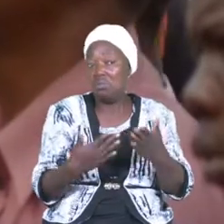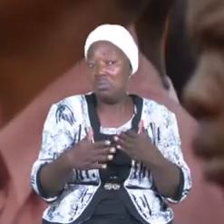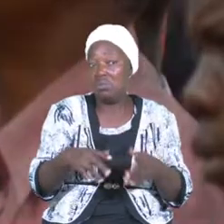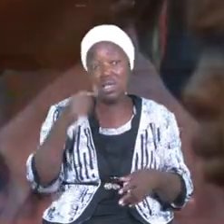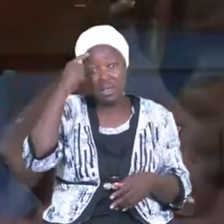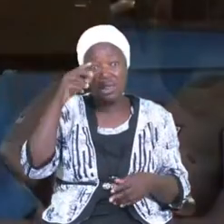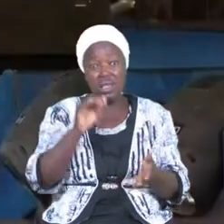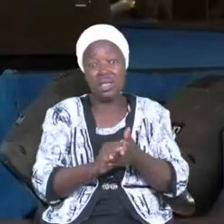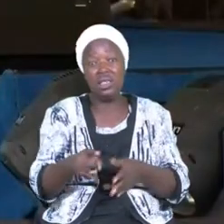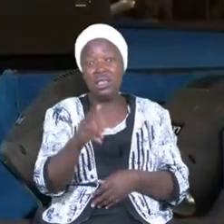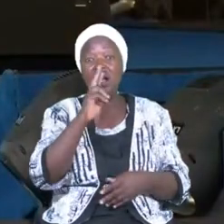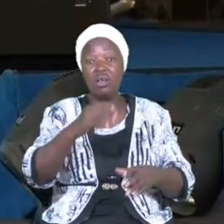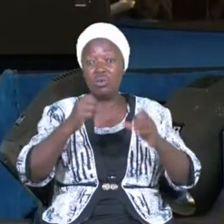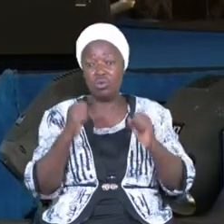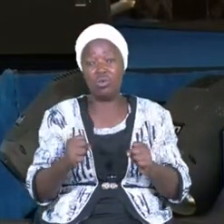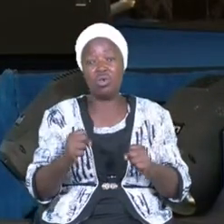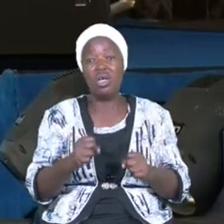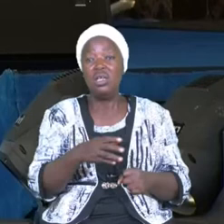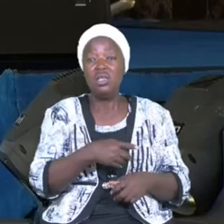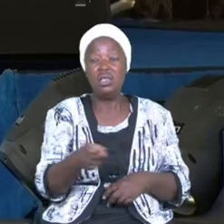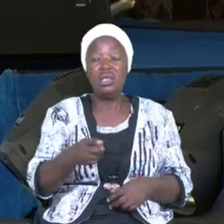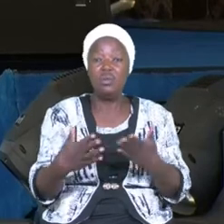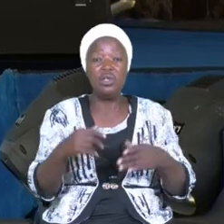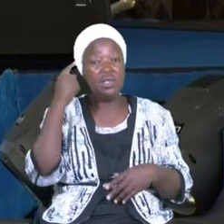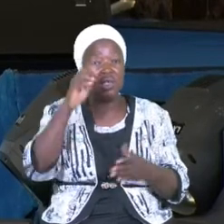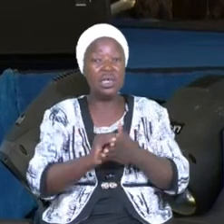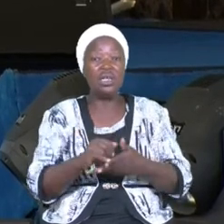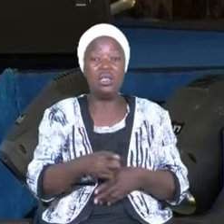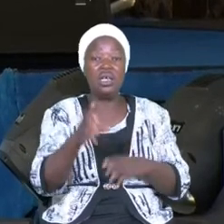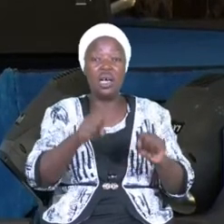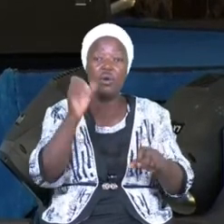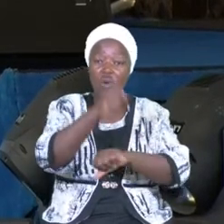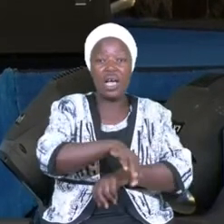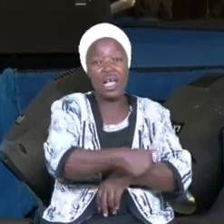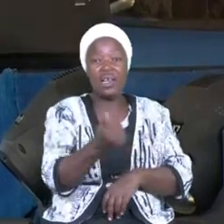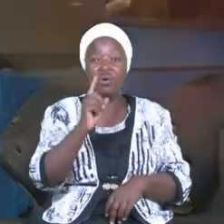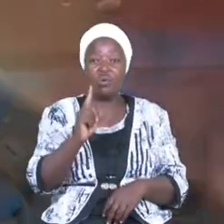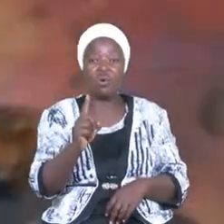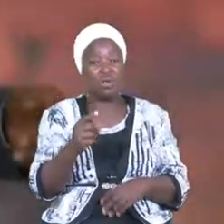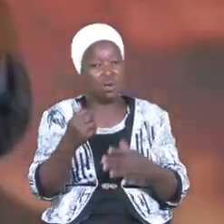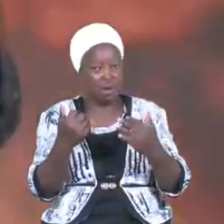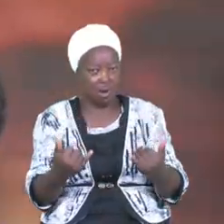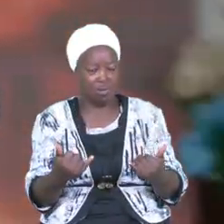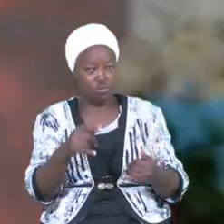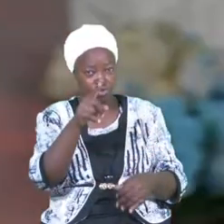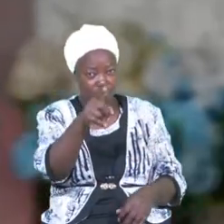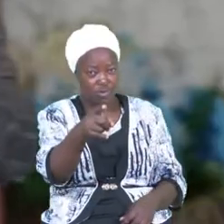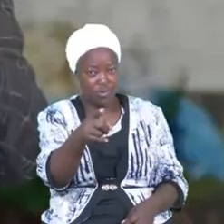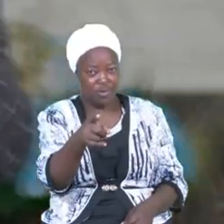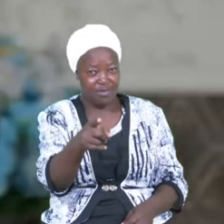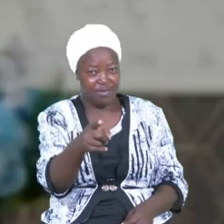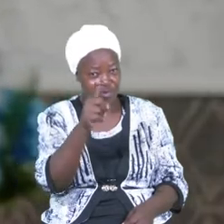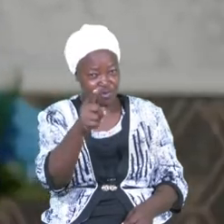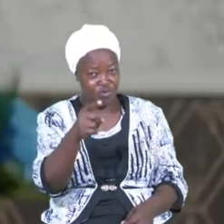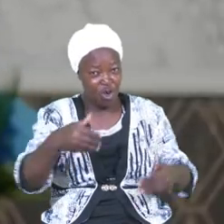and they think they can conquer anyone. Now you, young professionals,